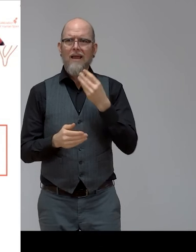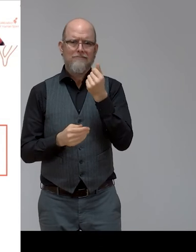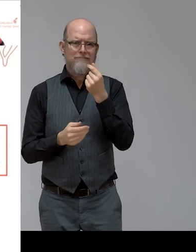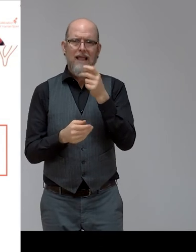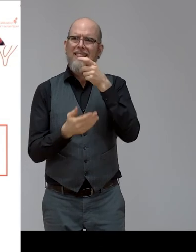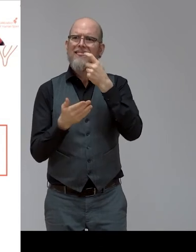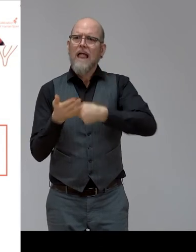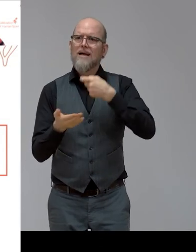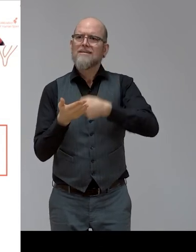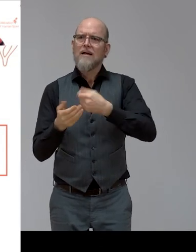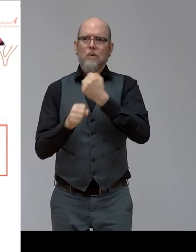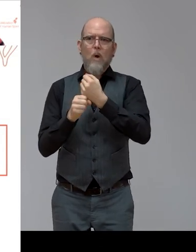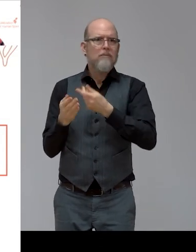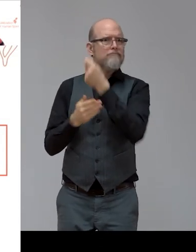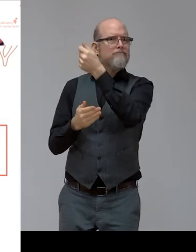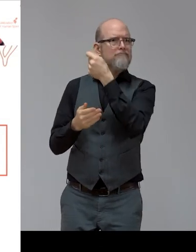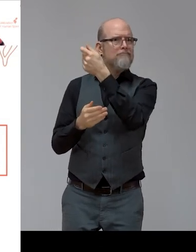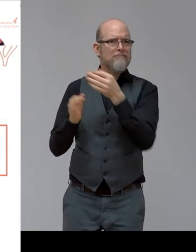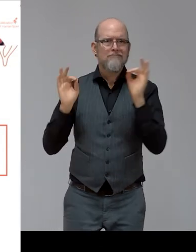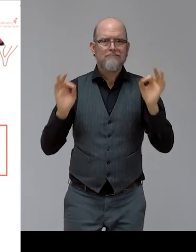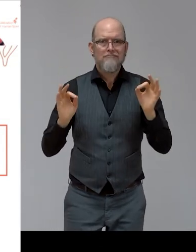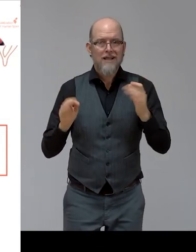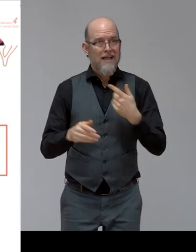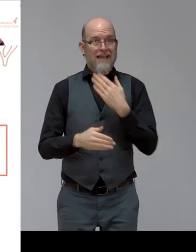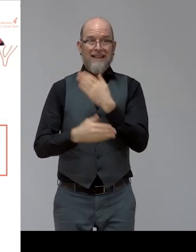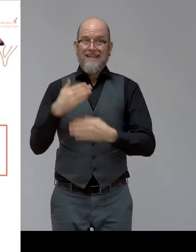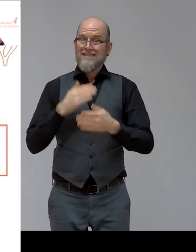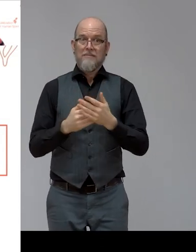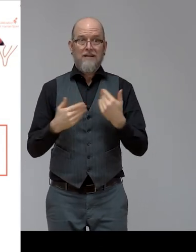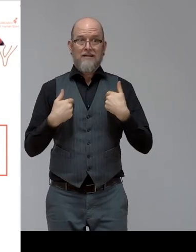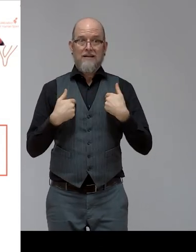active citizens and nation builders. You can reach me on my email ID,